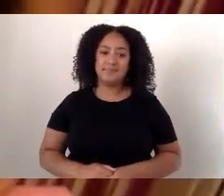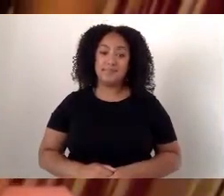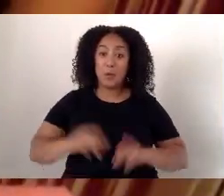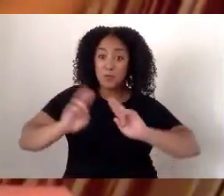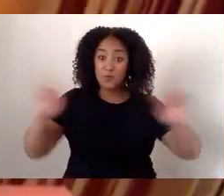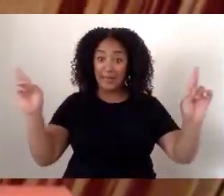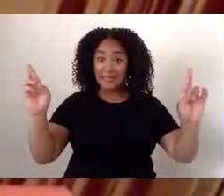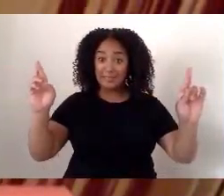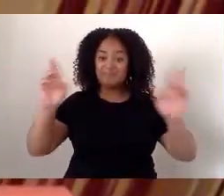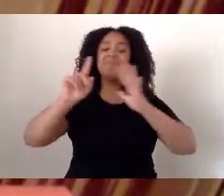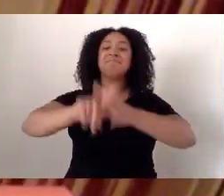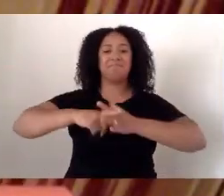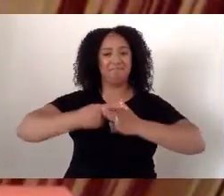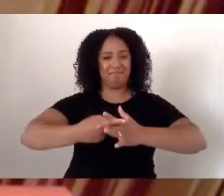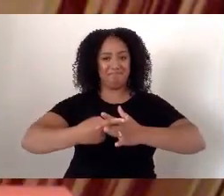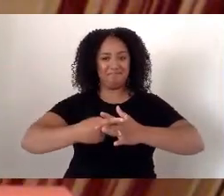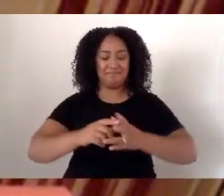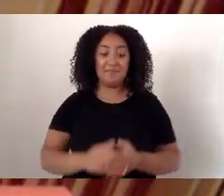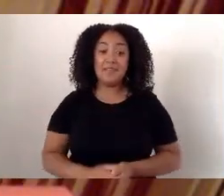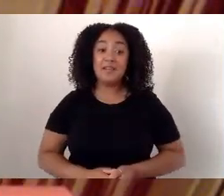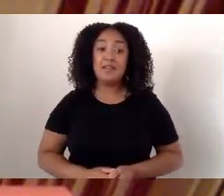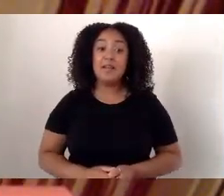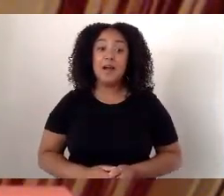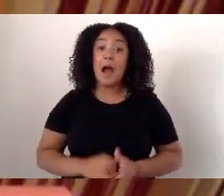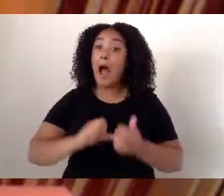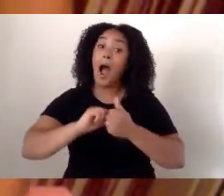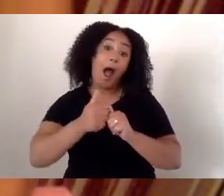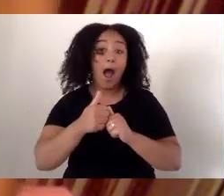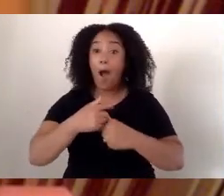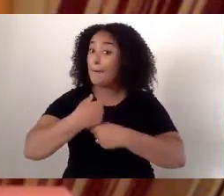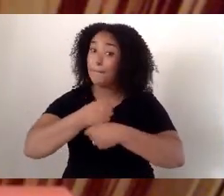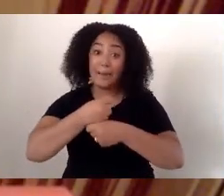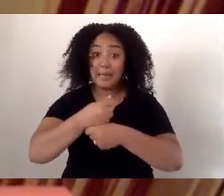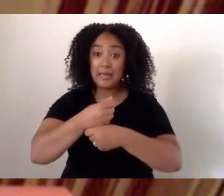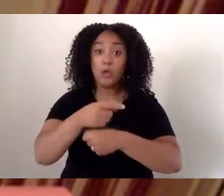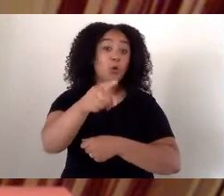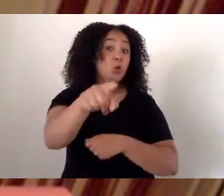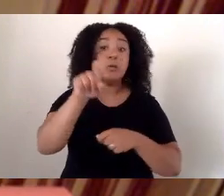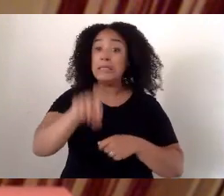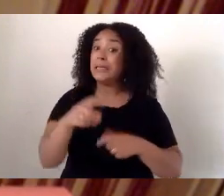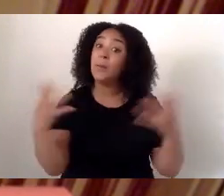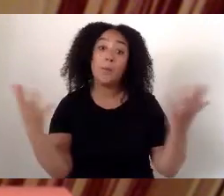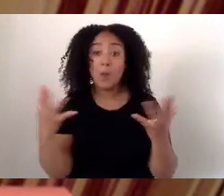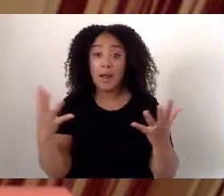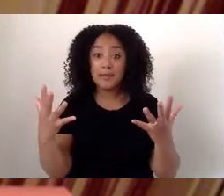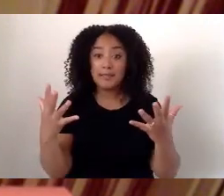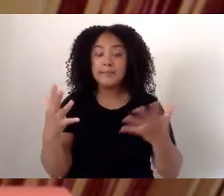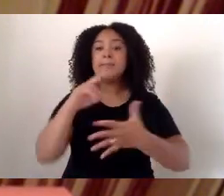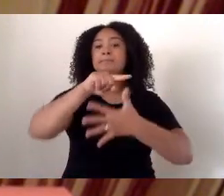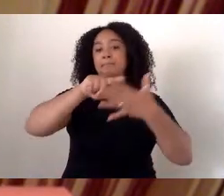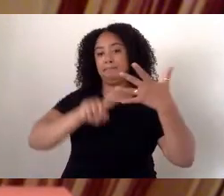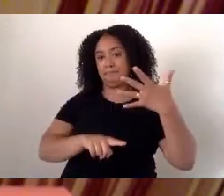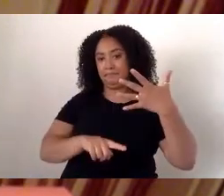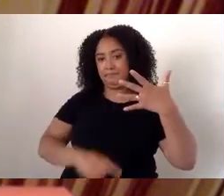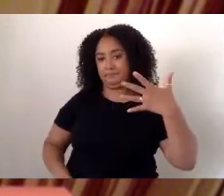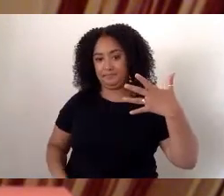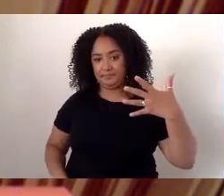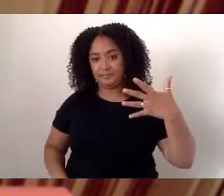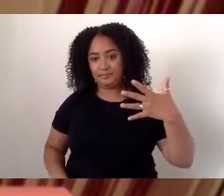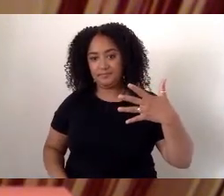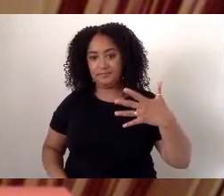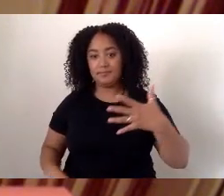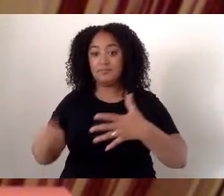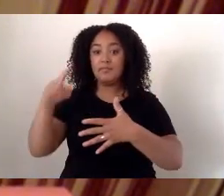So to make a large puppet, we're going to need a few more things than normal. We got to